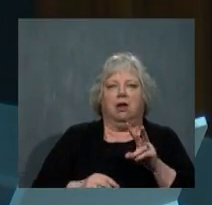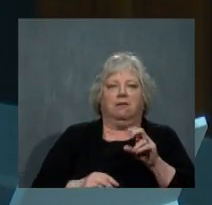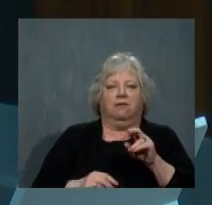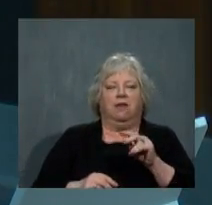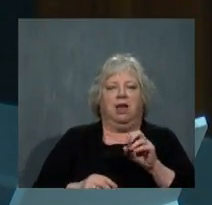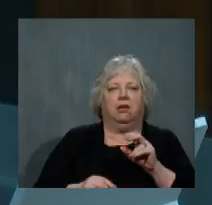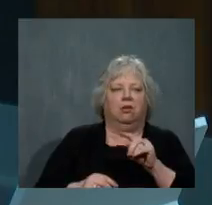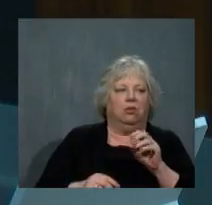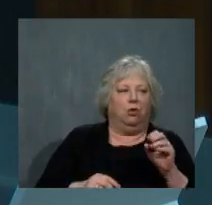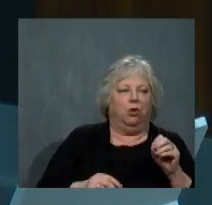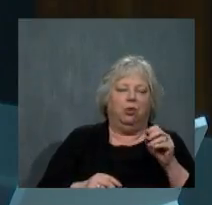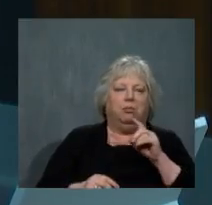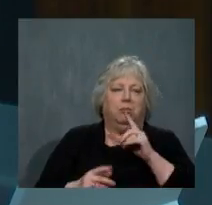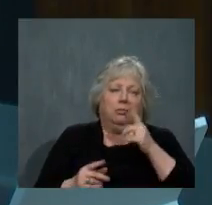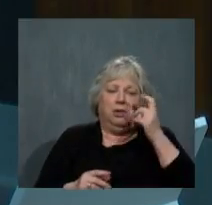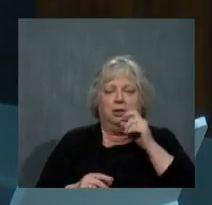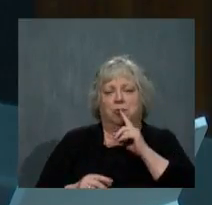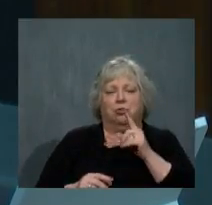of Director